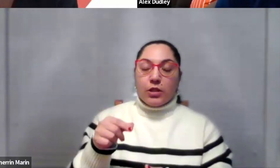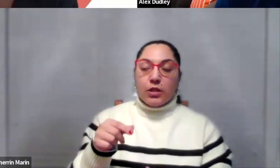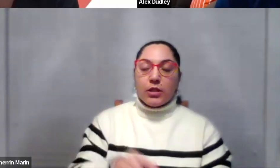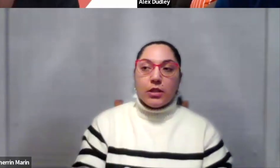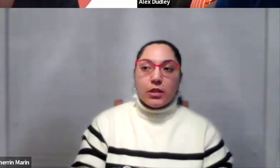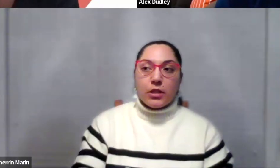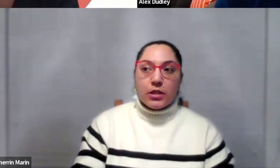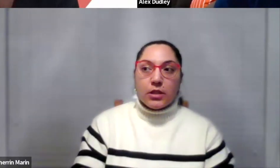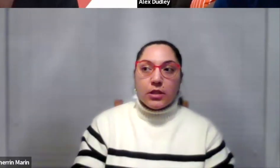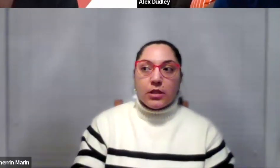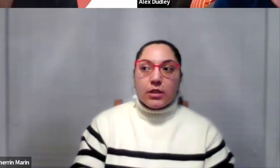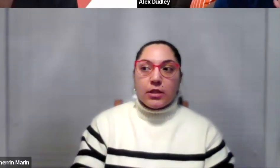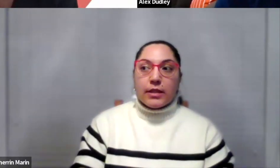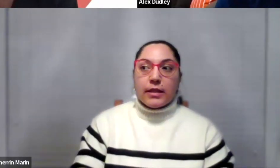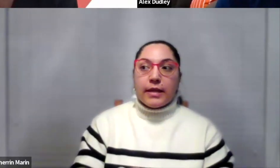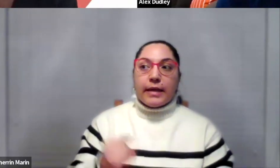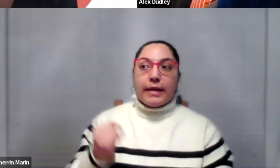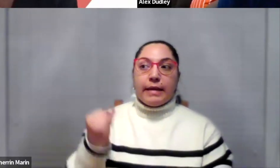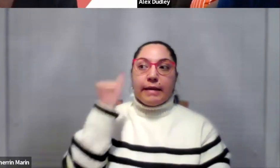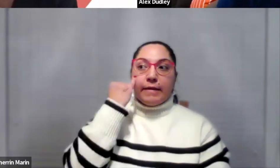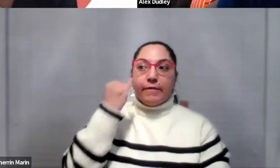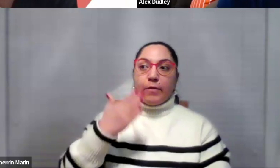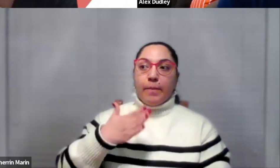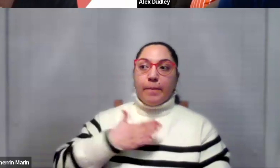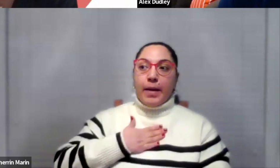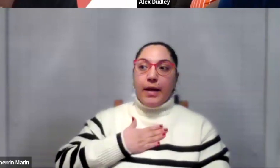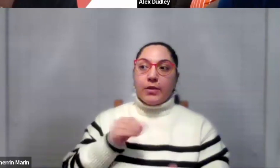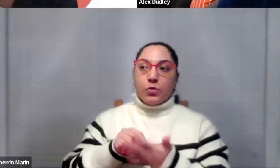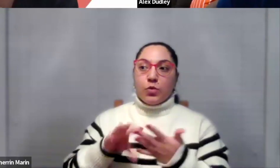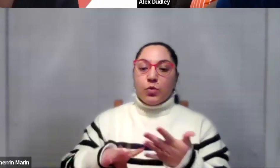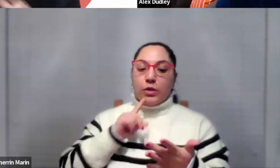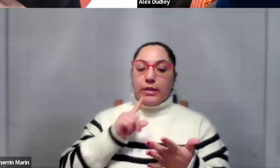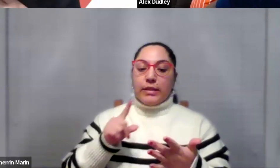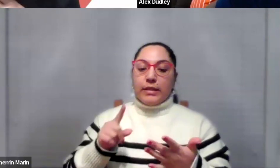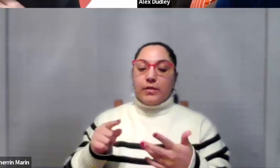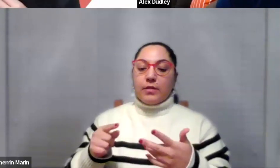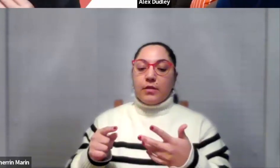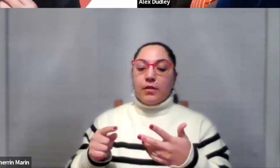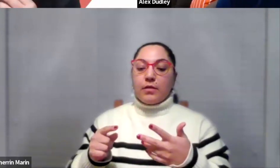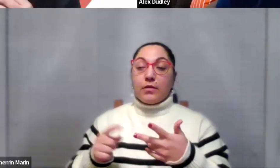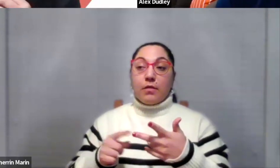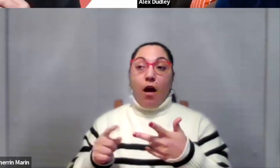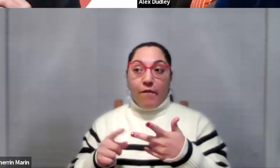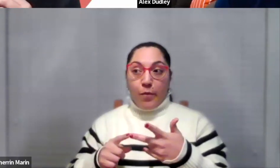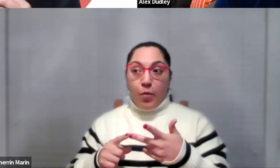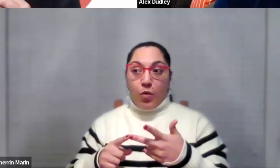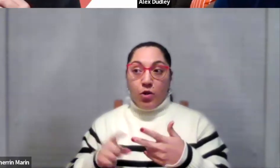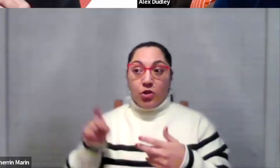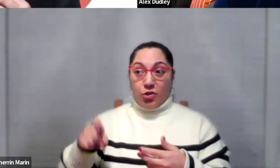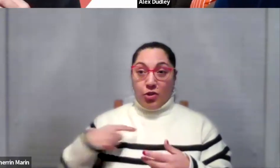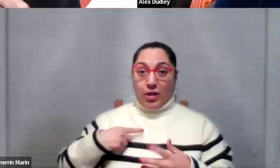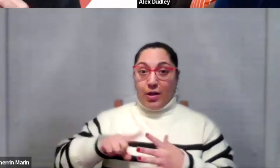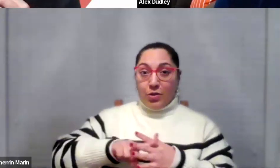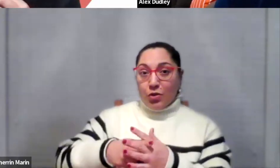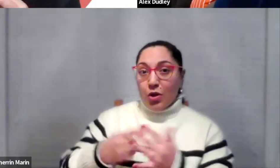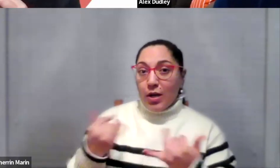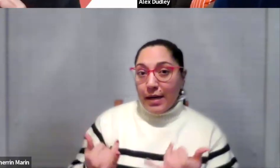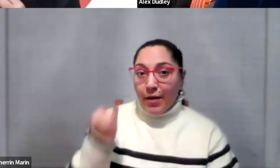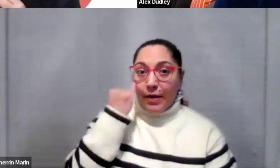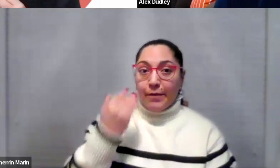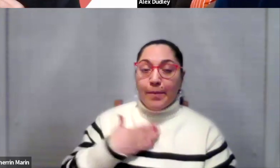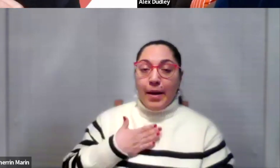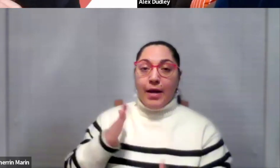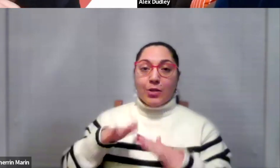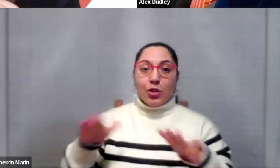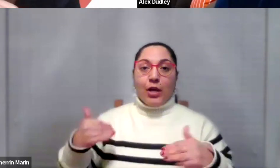we have is, if I currently have a sophomore in high school with autism, should I start now? This sounds like a wonderful